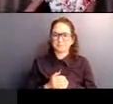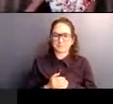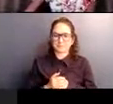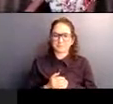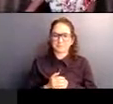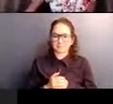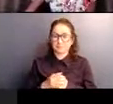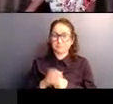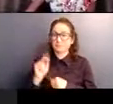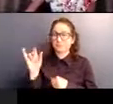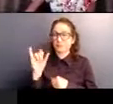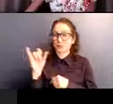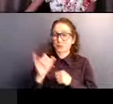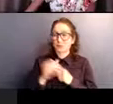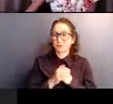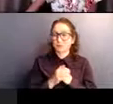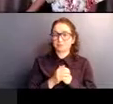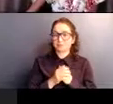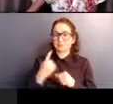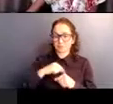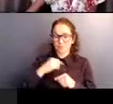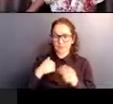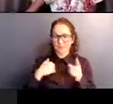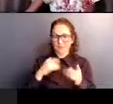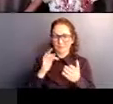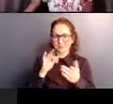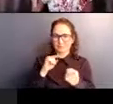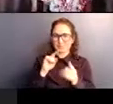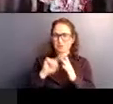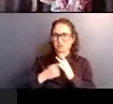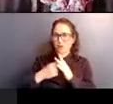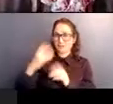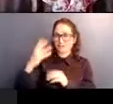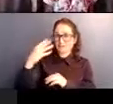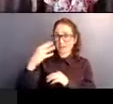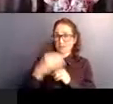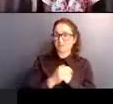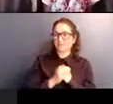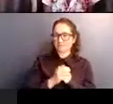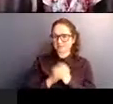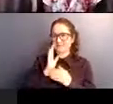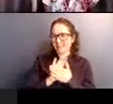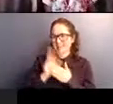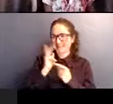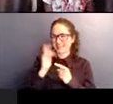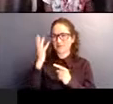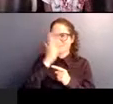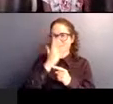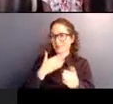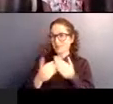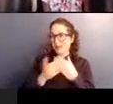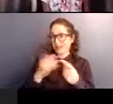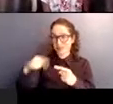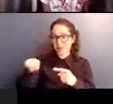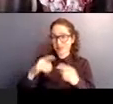We also have the start video feature. We'd love to see everyone's faces from wherever you are.